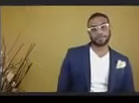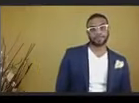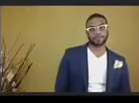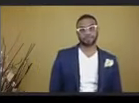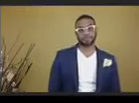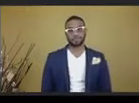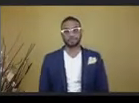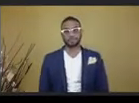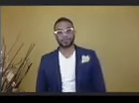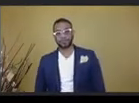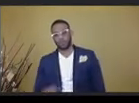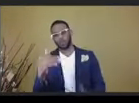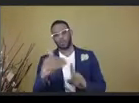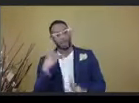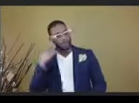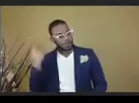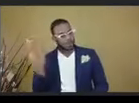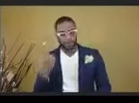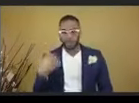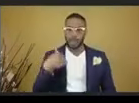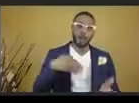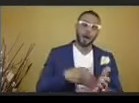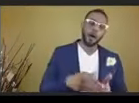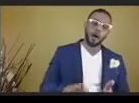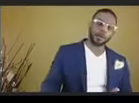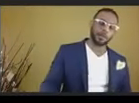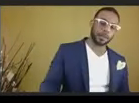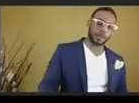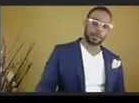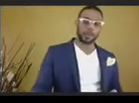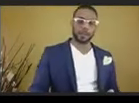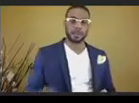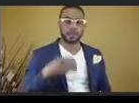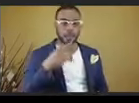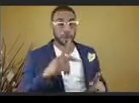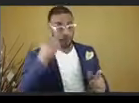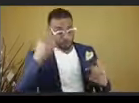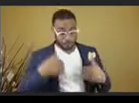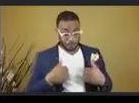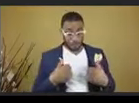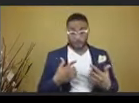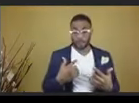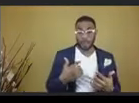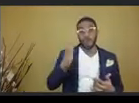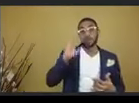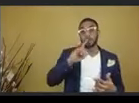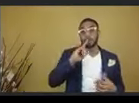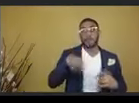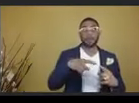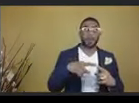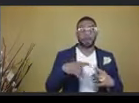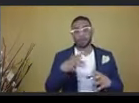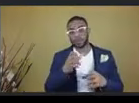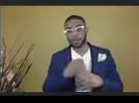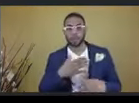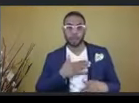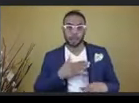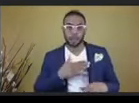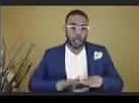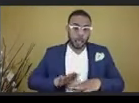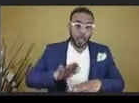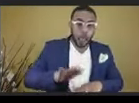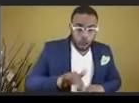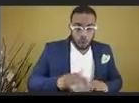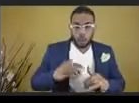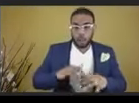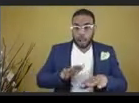You remind me of something that I often say to people. You know, for me, it used to be about getting my foot into the room or getting into